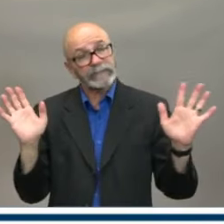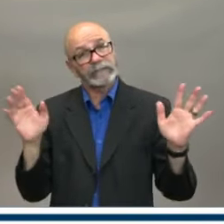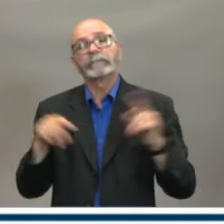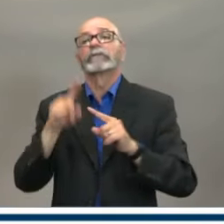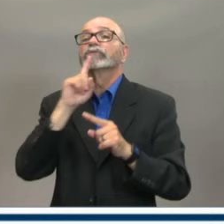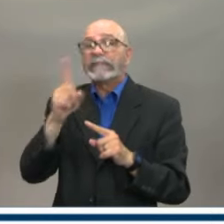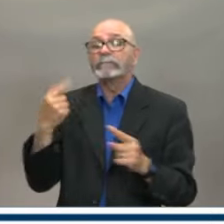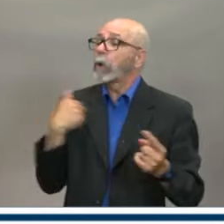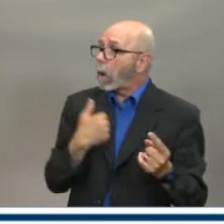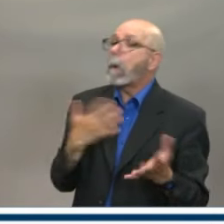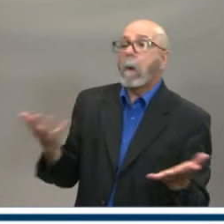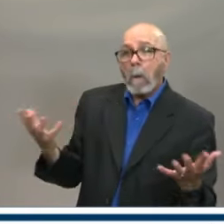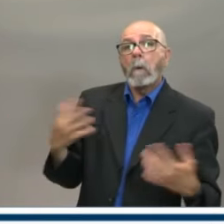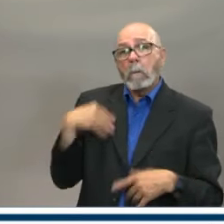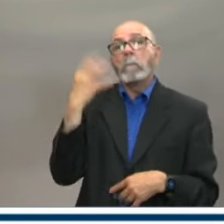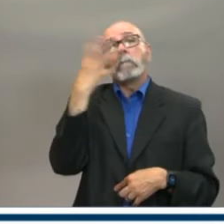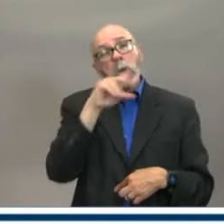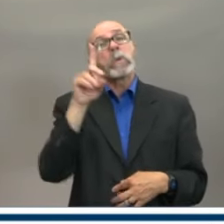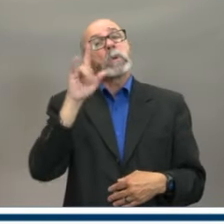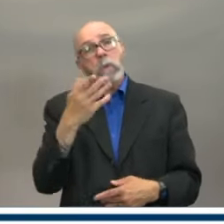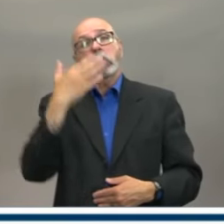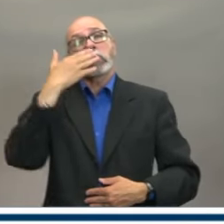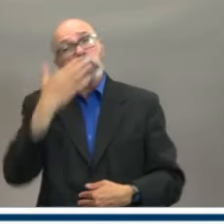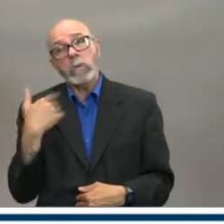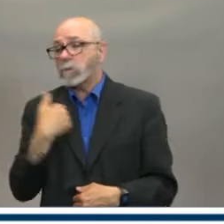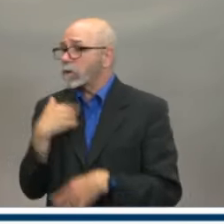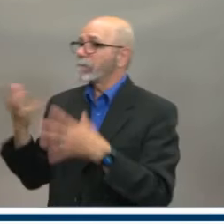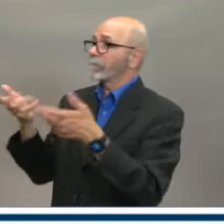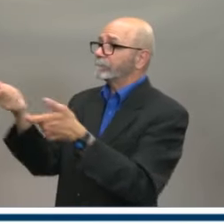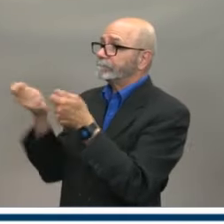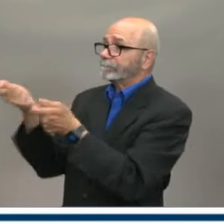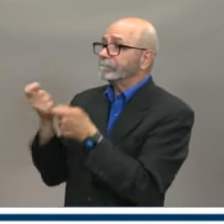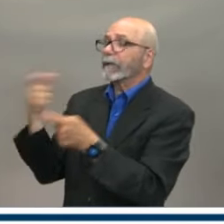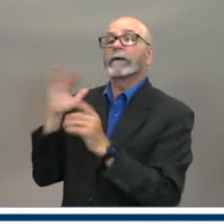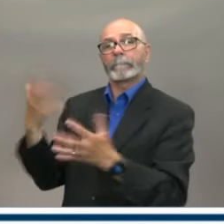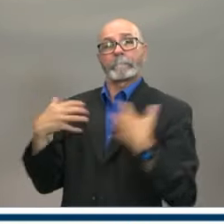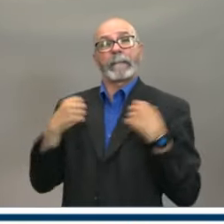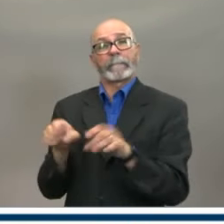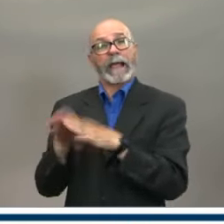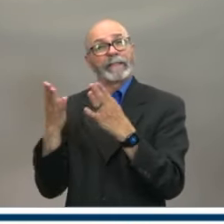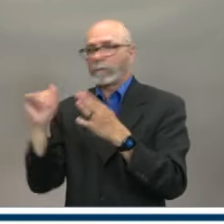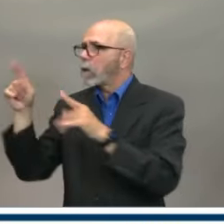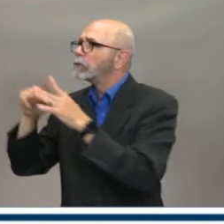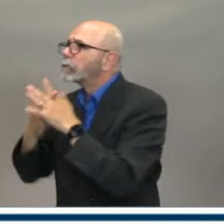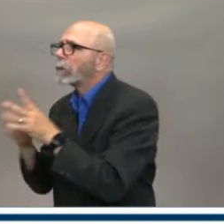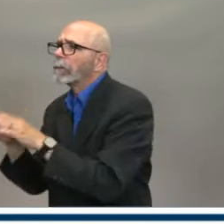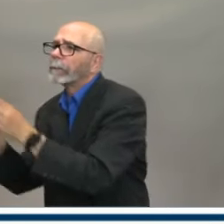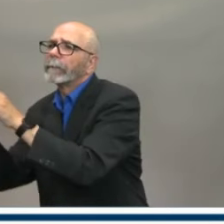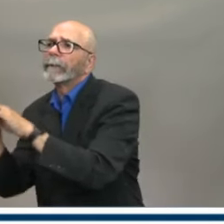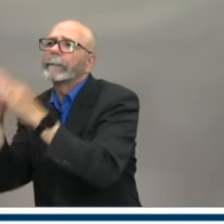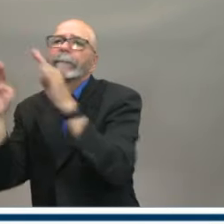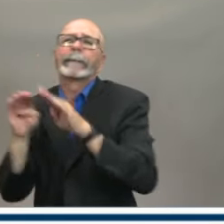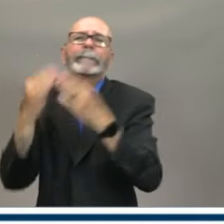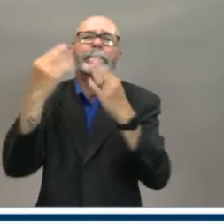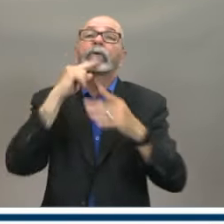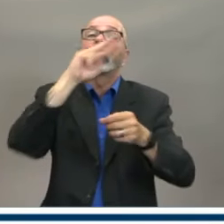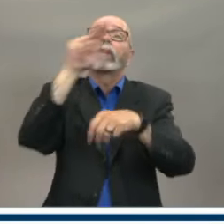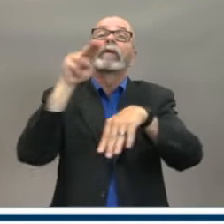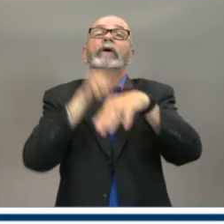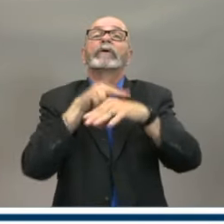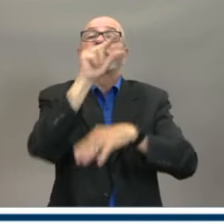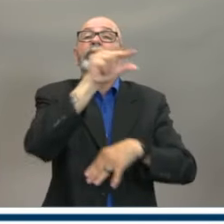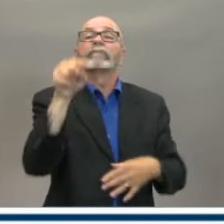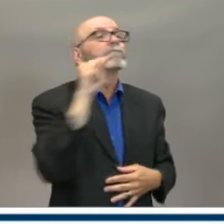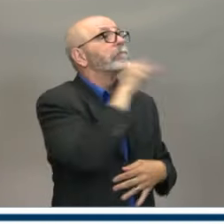the issue of how do we deal with public health and then begin to open up the economy. The national government has made programs that support the country. It's